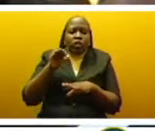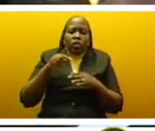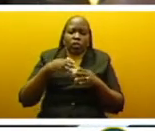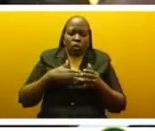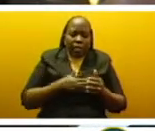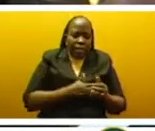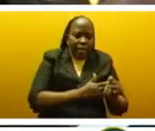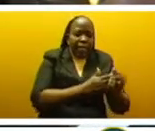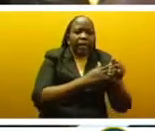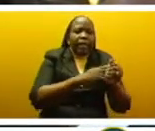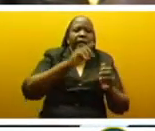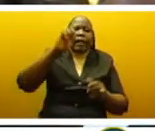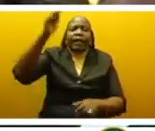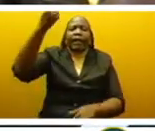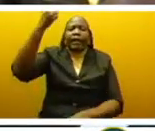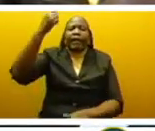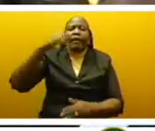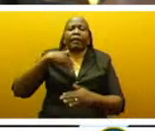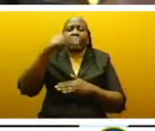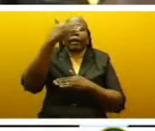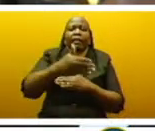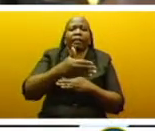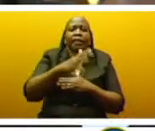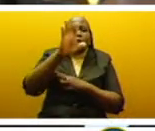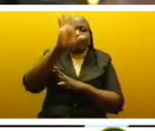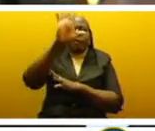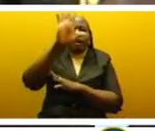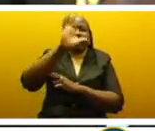the next 5 years.